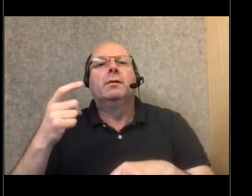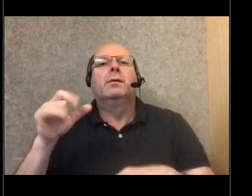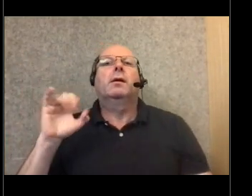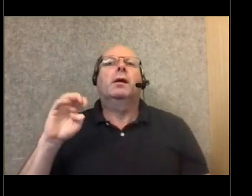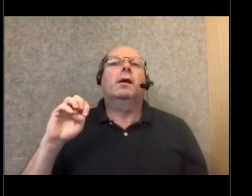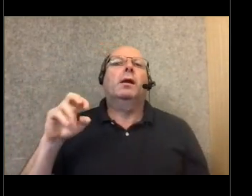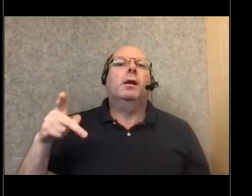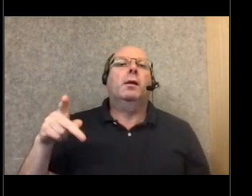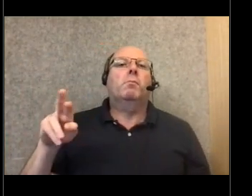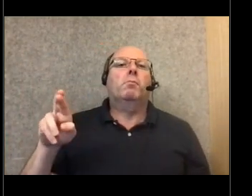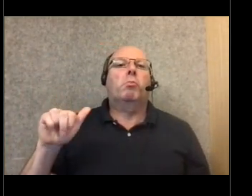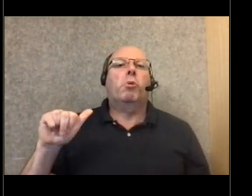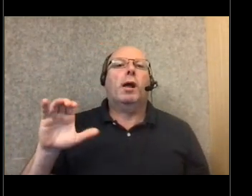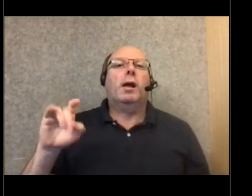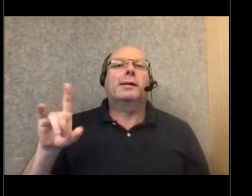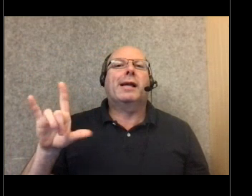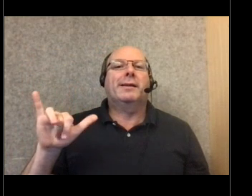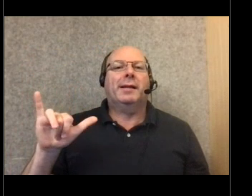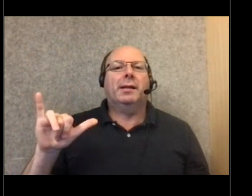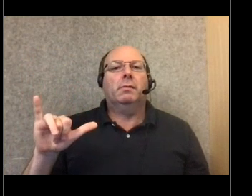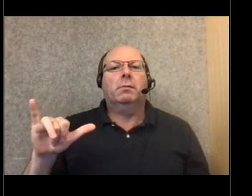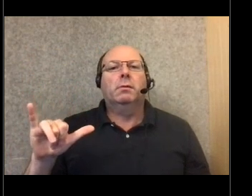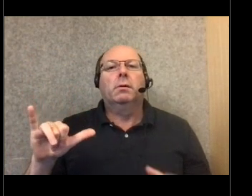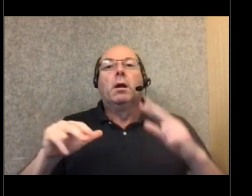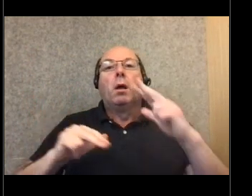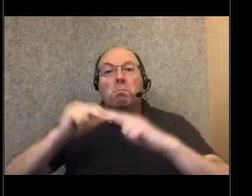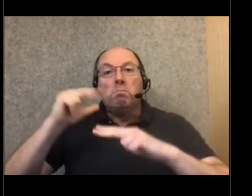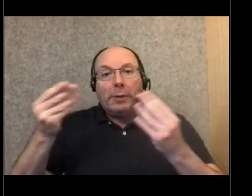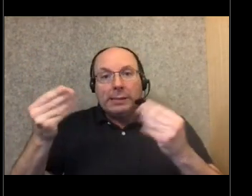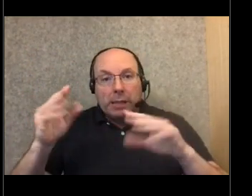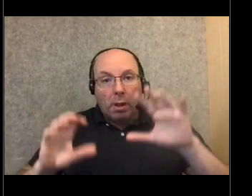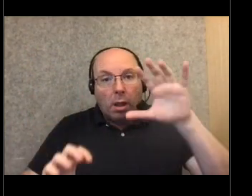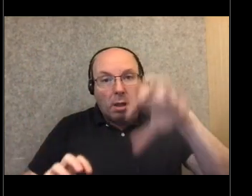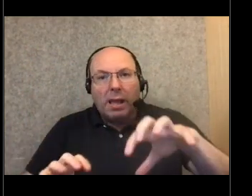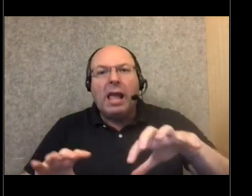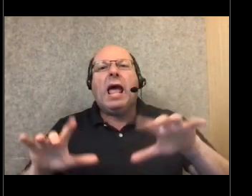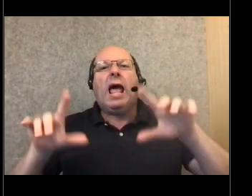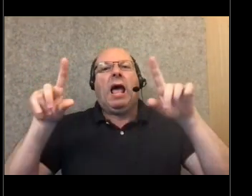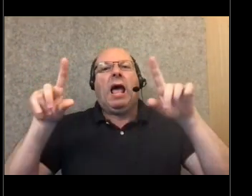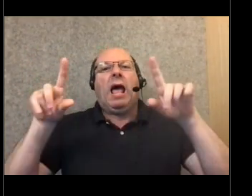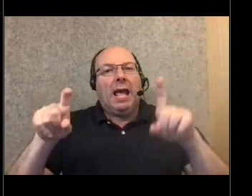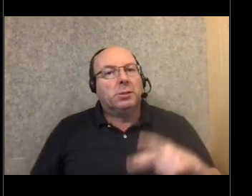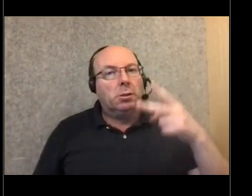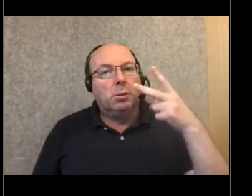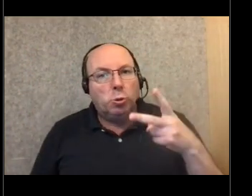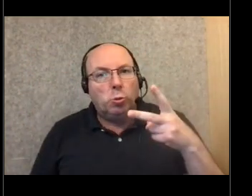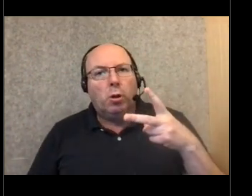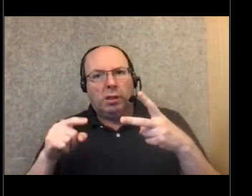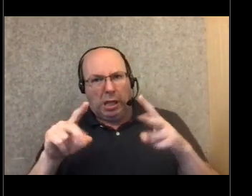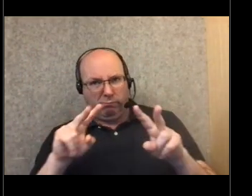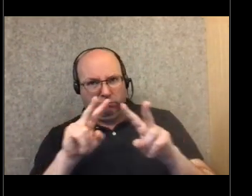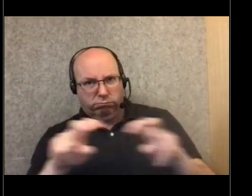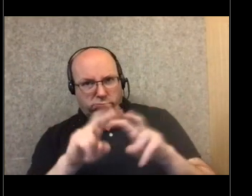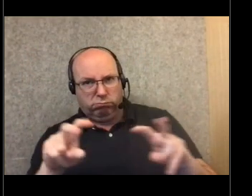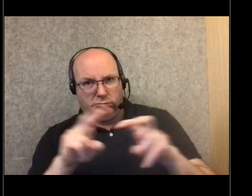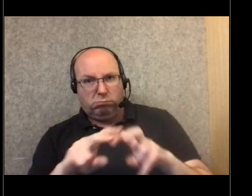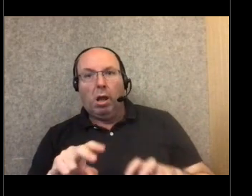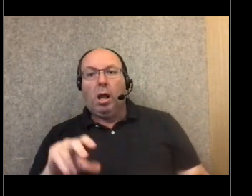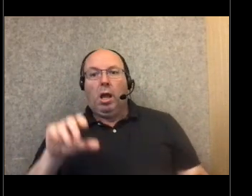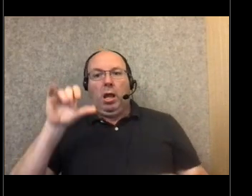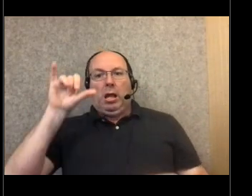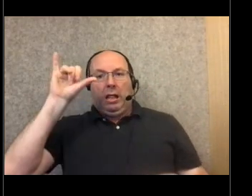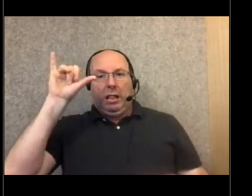2 site and practicality tests that can be used to determine if an accessible